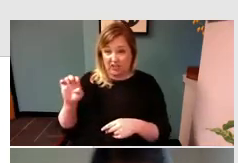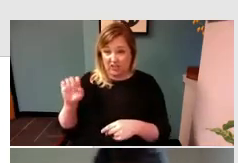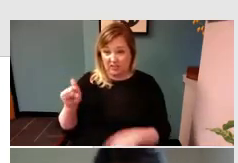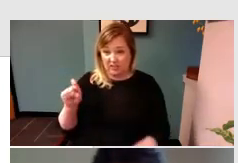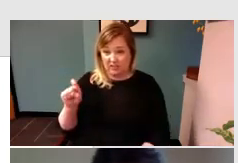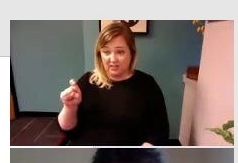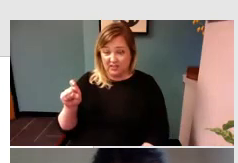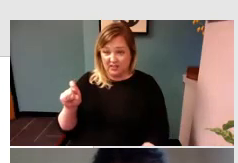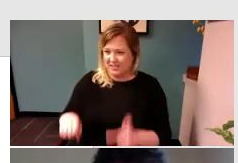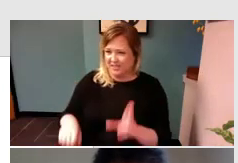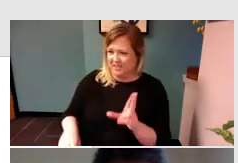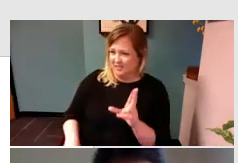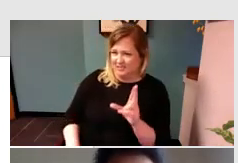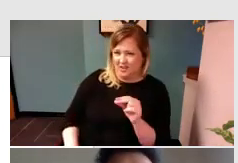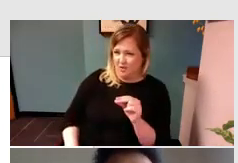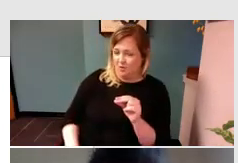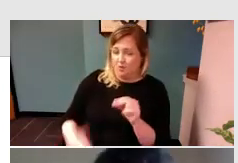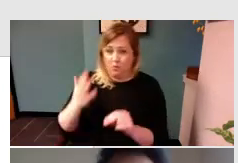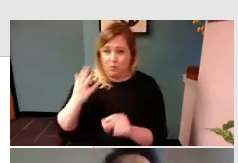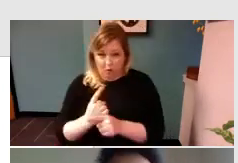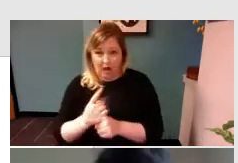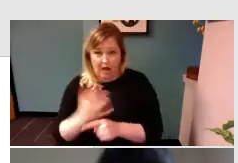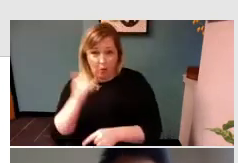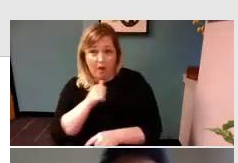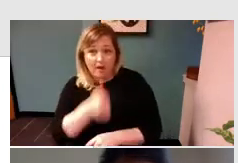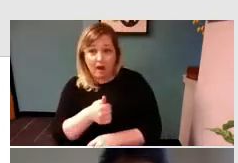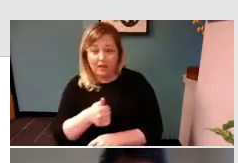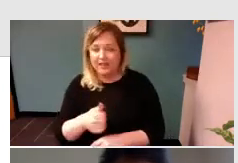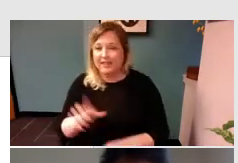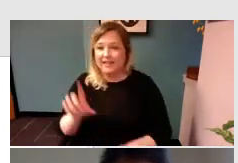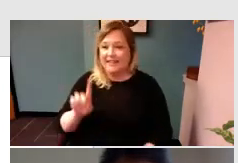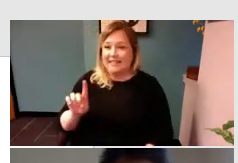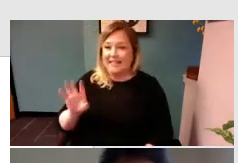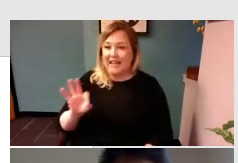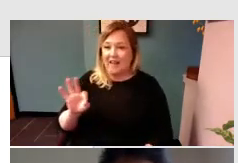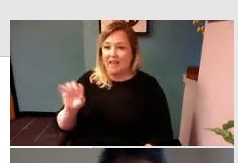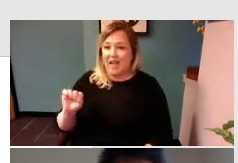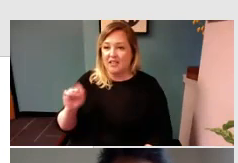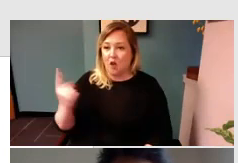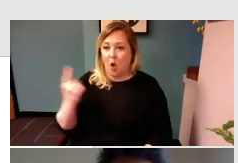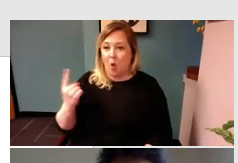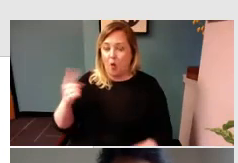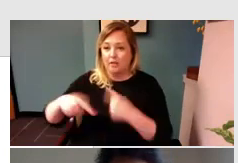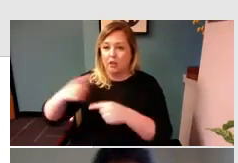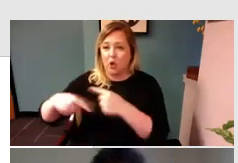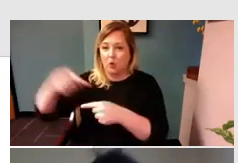Exactly. Why not? Because your DFS will always go down and never goes up the tree, right?